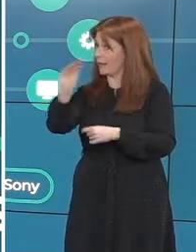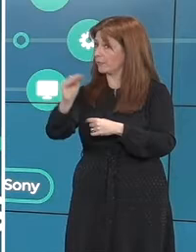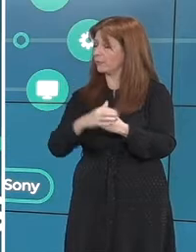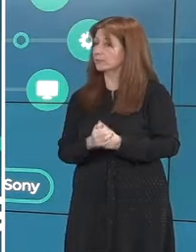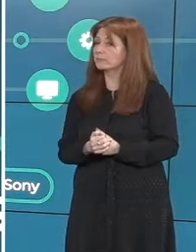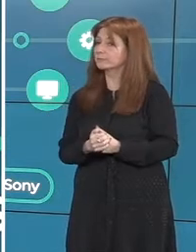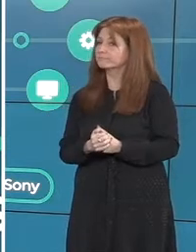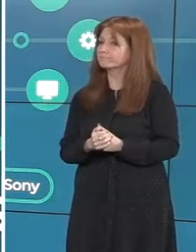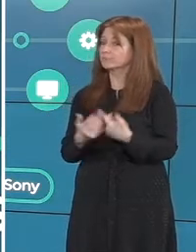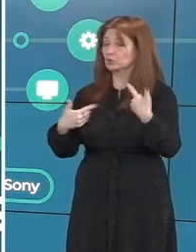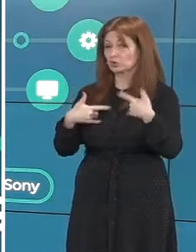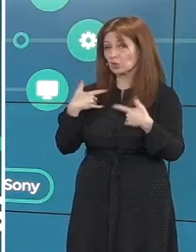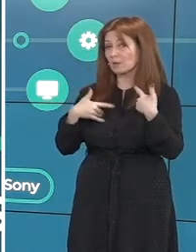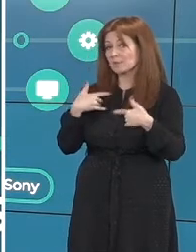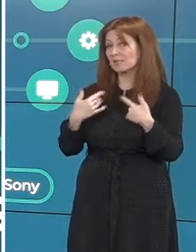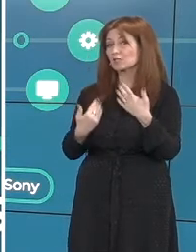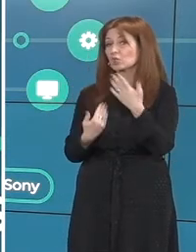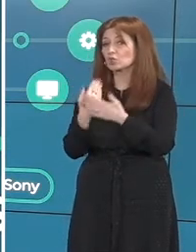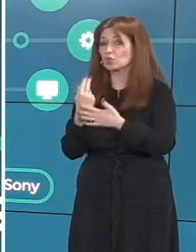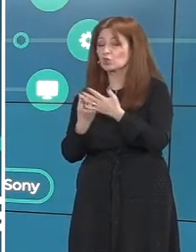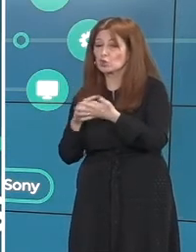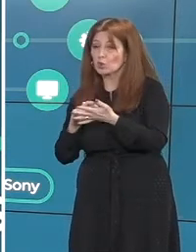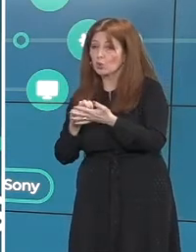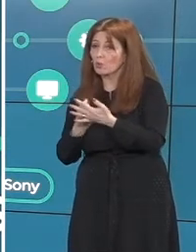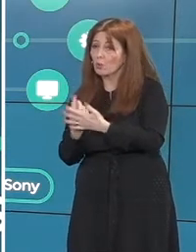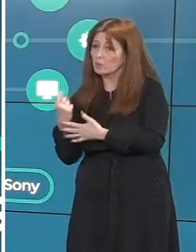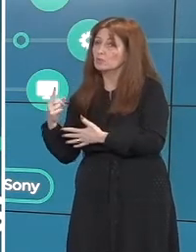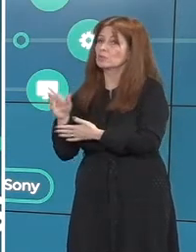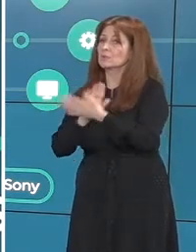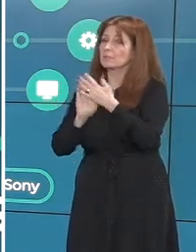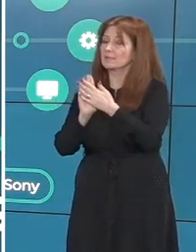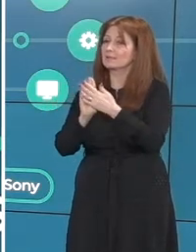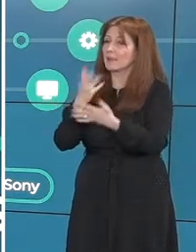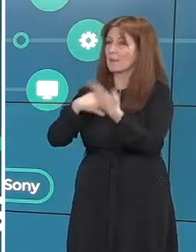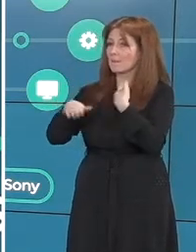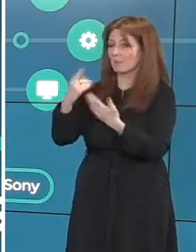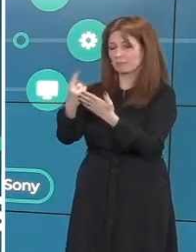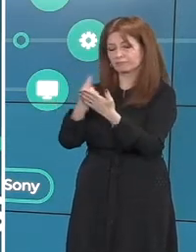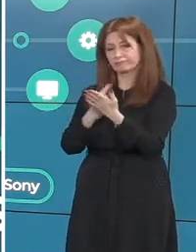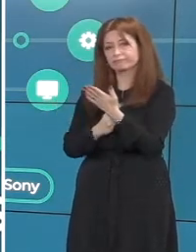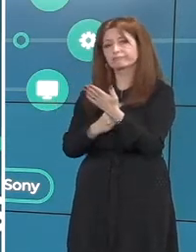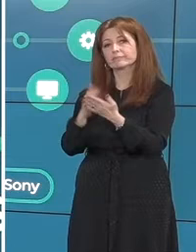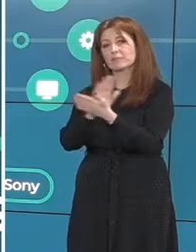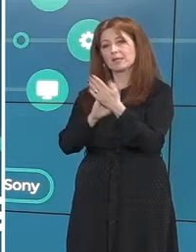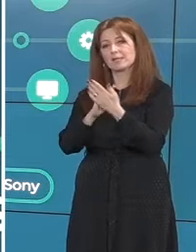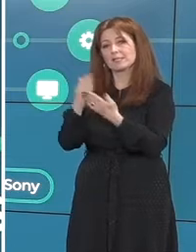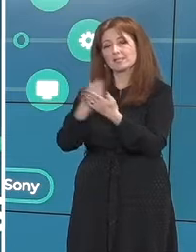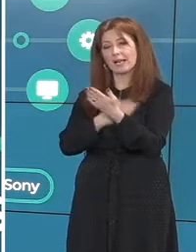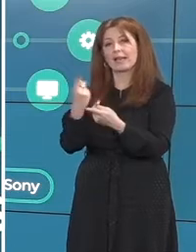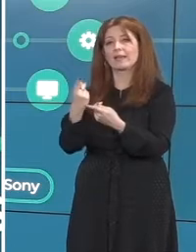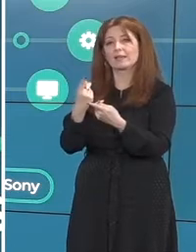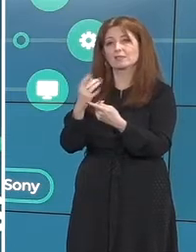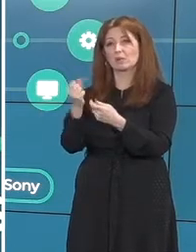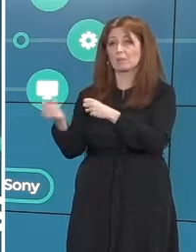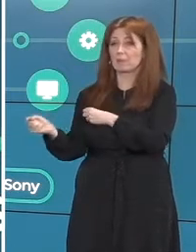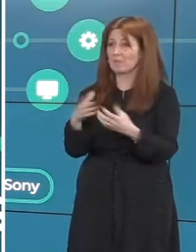that this new public sector regulations makes that clear of, if vision impaired Paul can't get my bins collected and I go to the